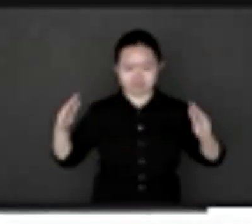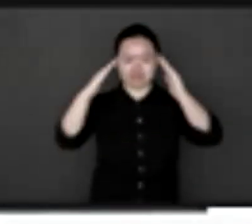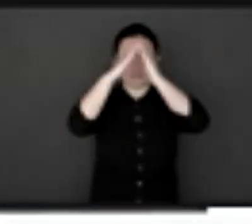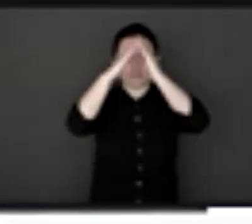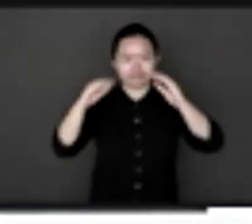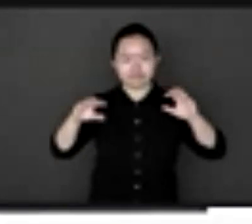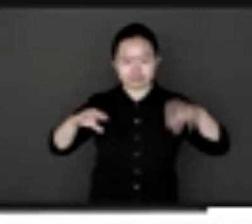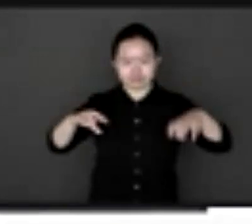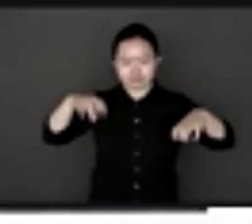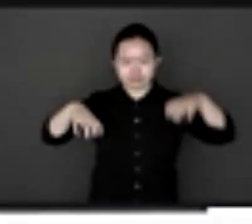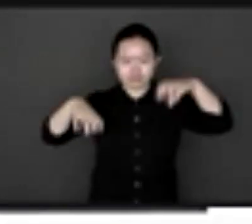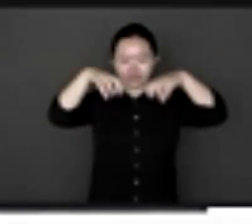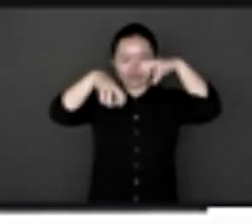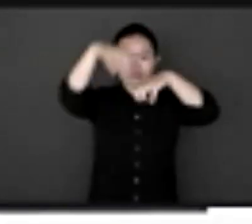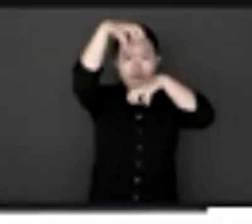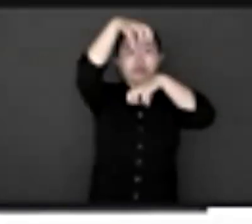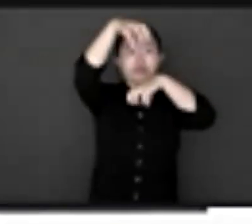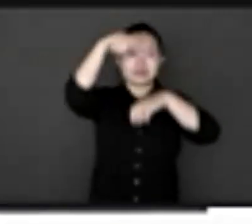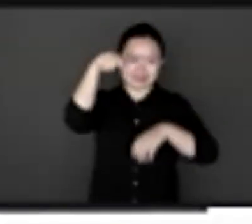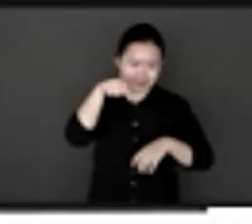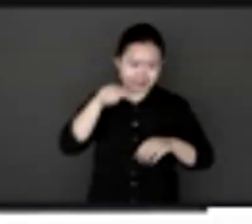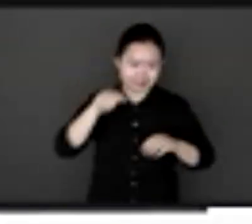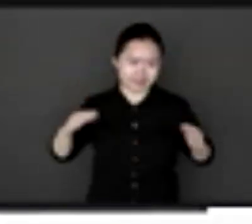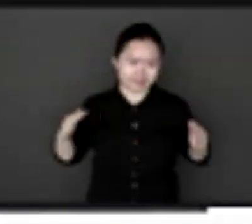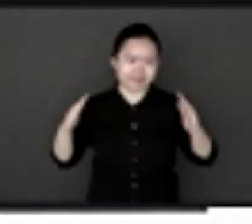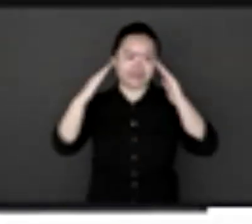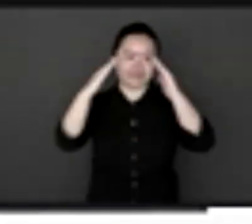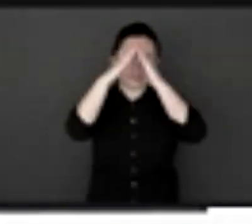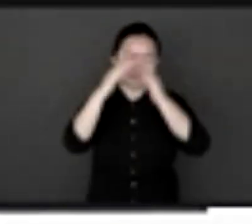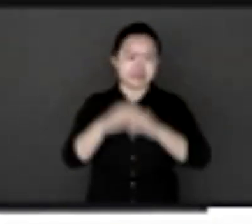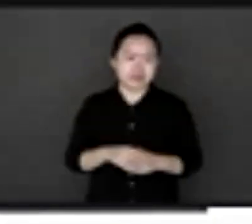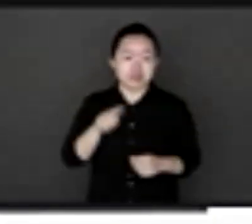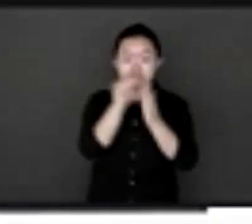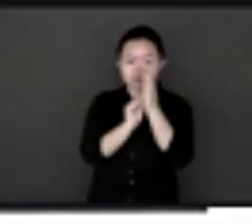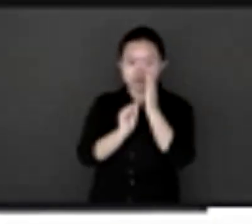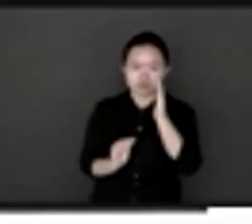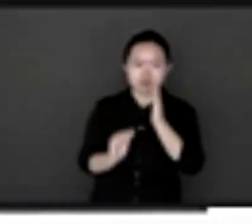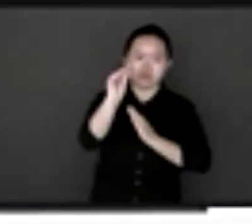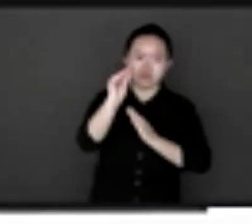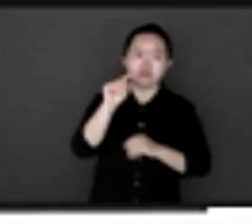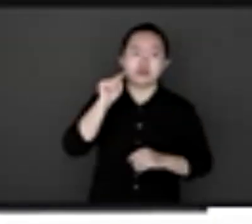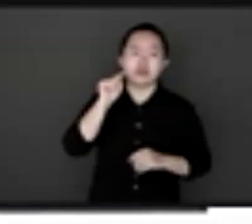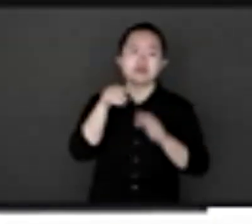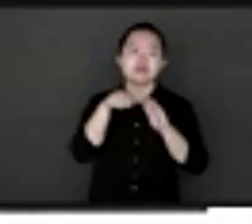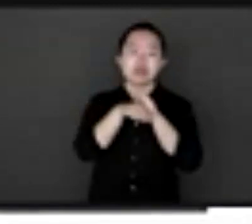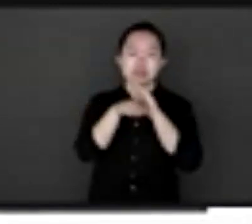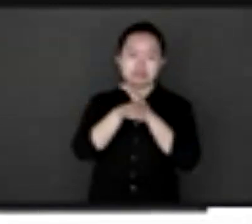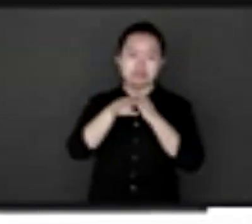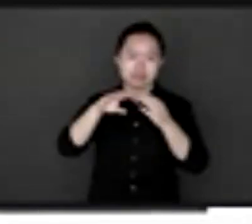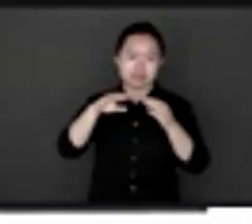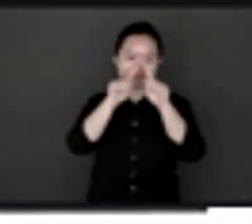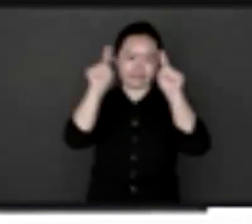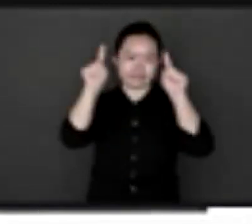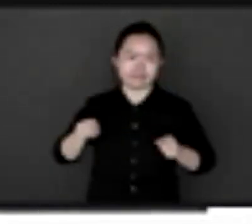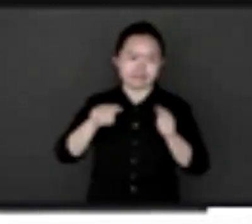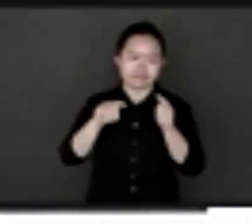of the legislation. They need to self-declare their level of accessibility in an accessibility statement. And sometimes we hear